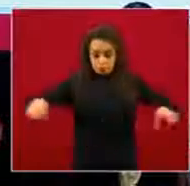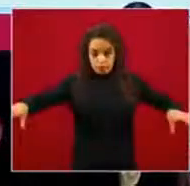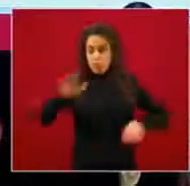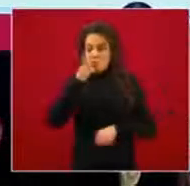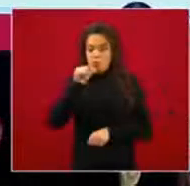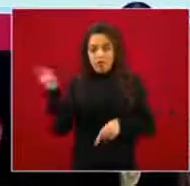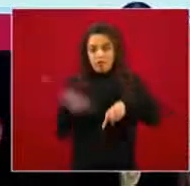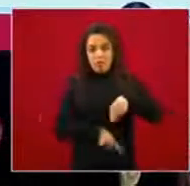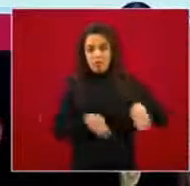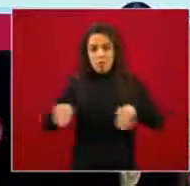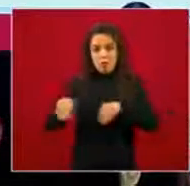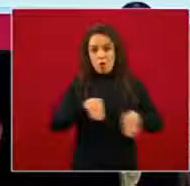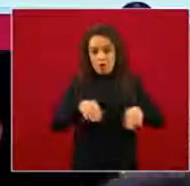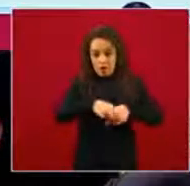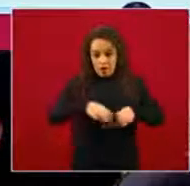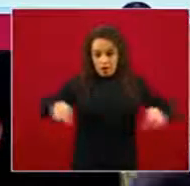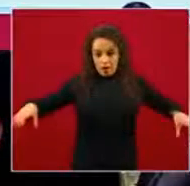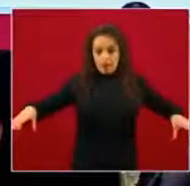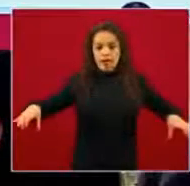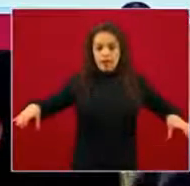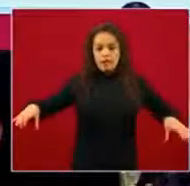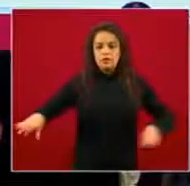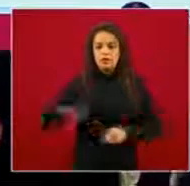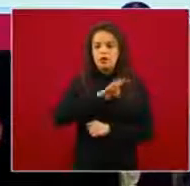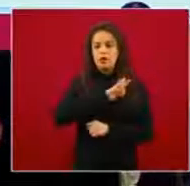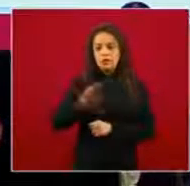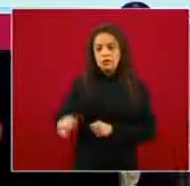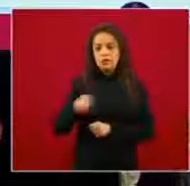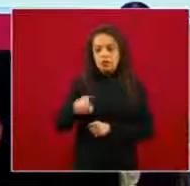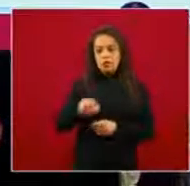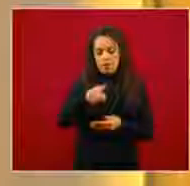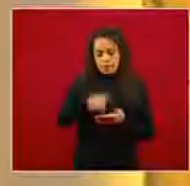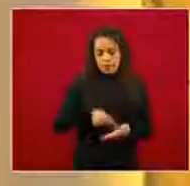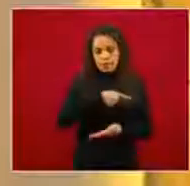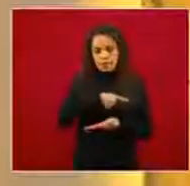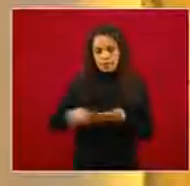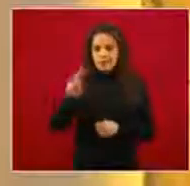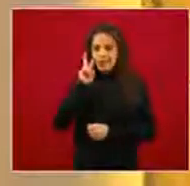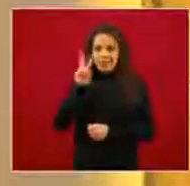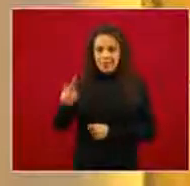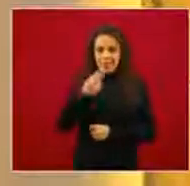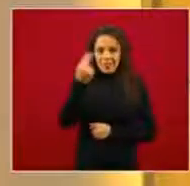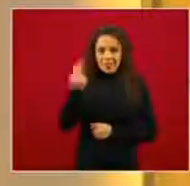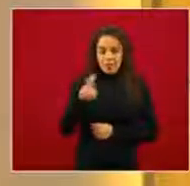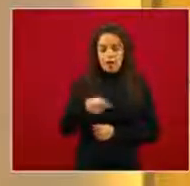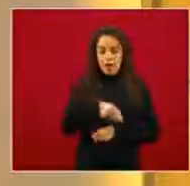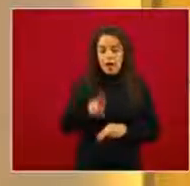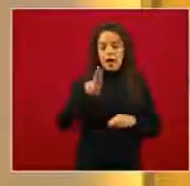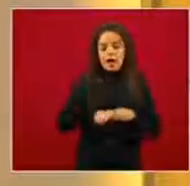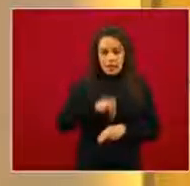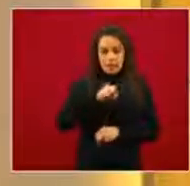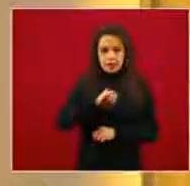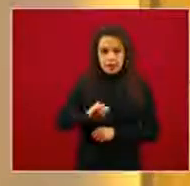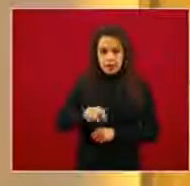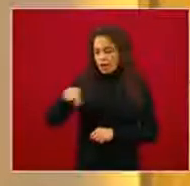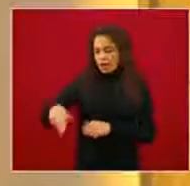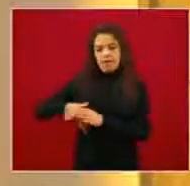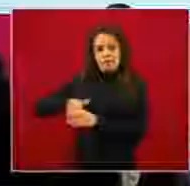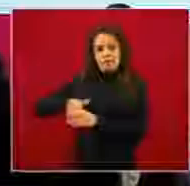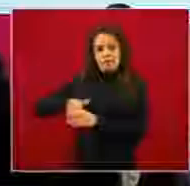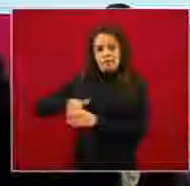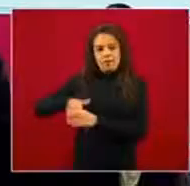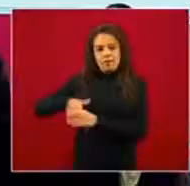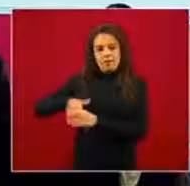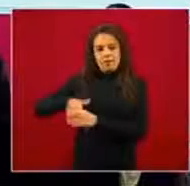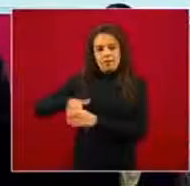fixed seats which cannot be moved, and we just mark the one can be used and the ones that cannot be used. Next one. The same